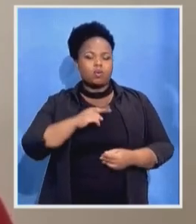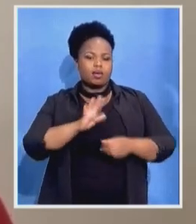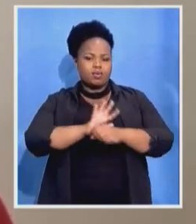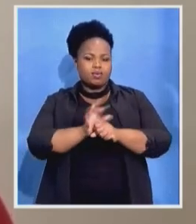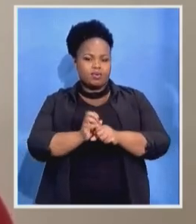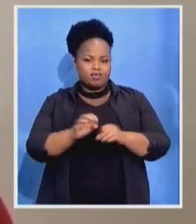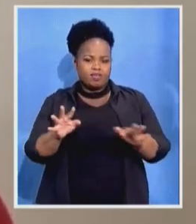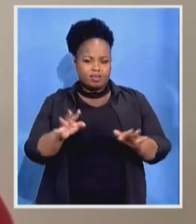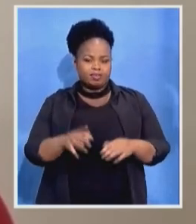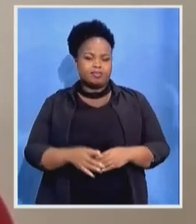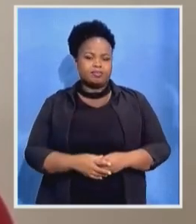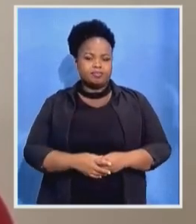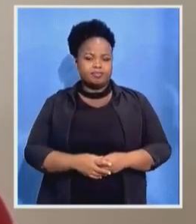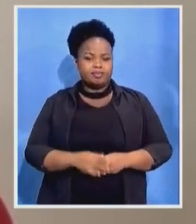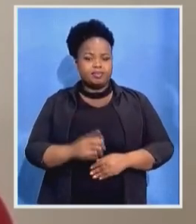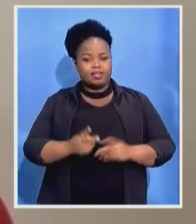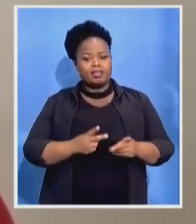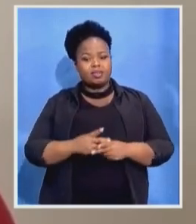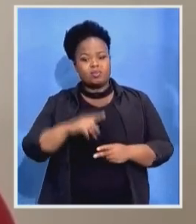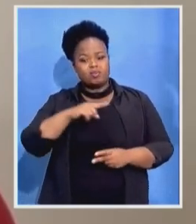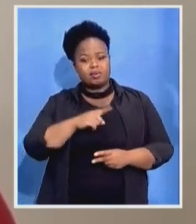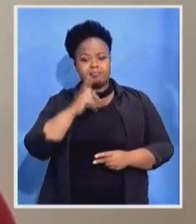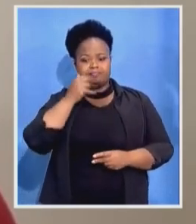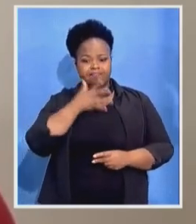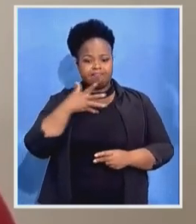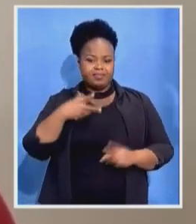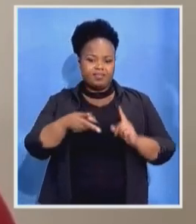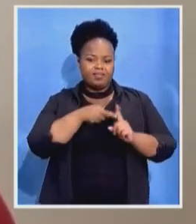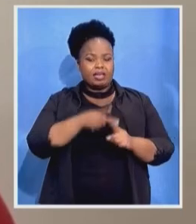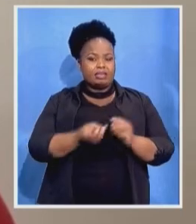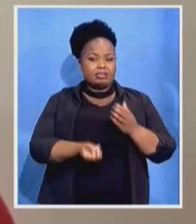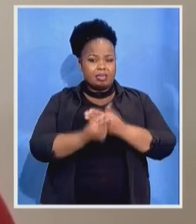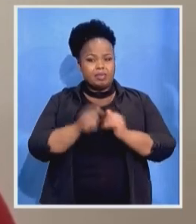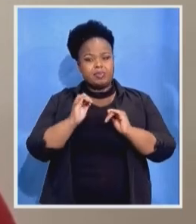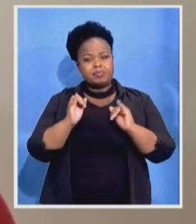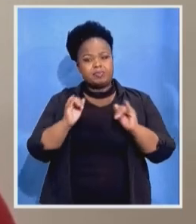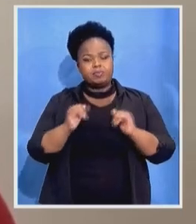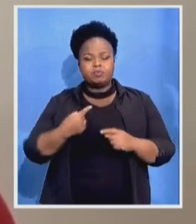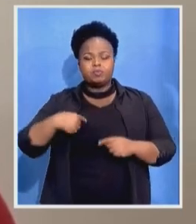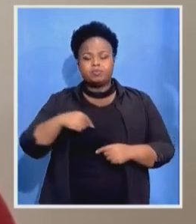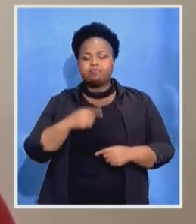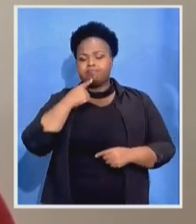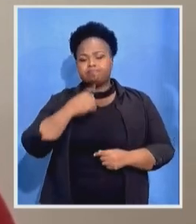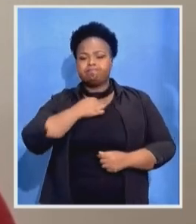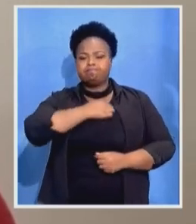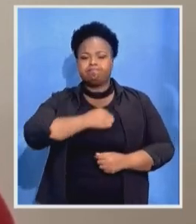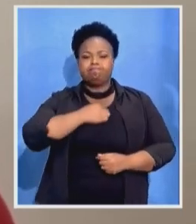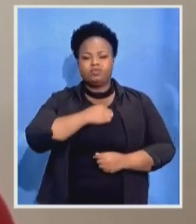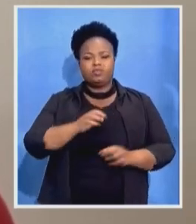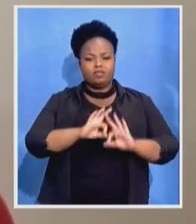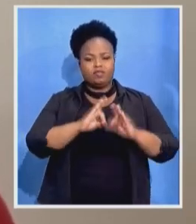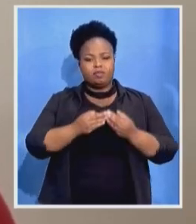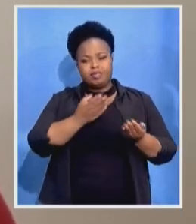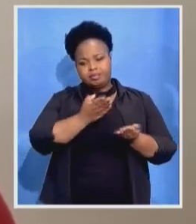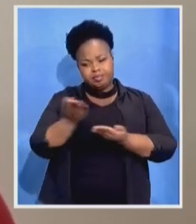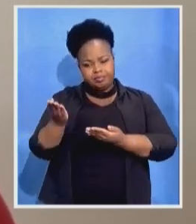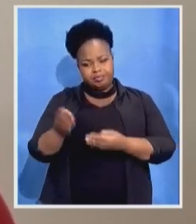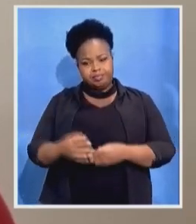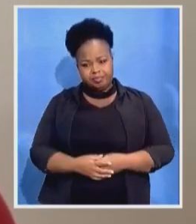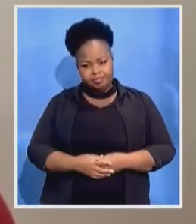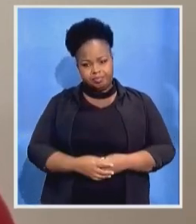of gender-based violence. As we concluded our Central Committee meeting yesterday,